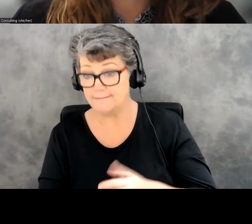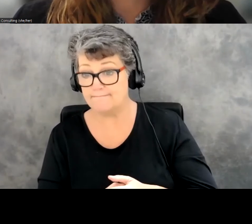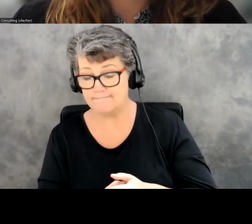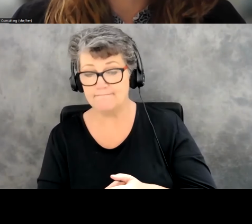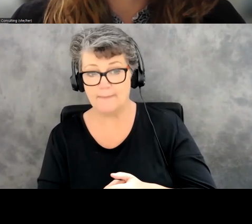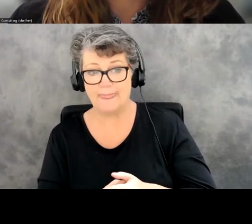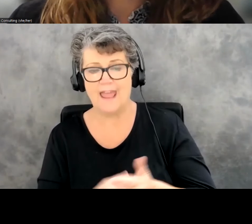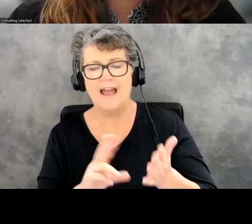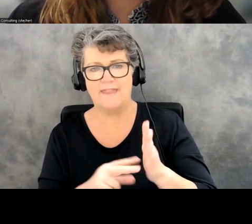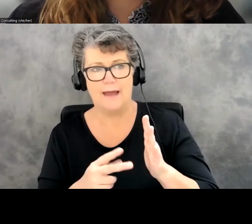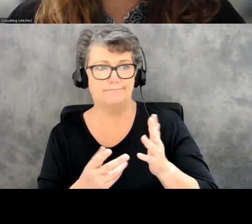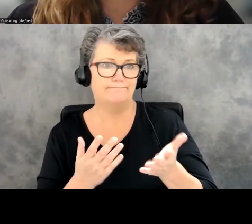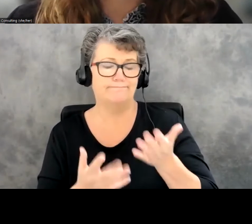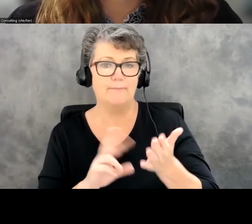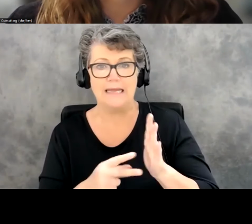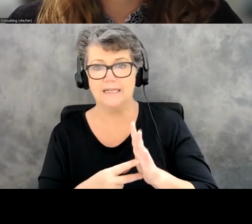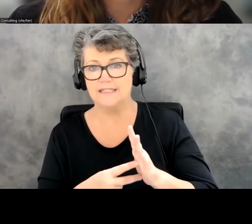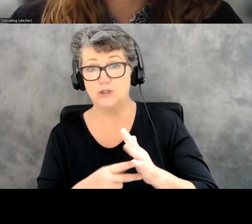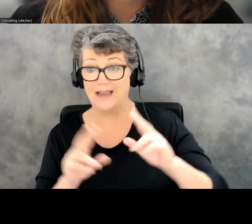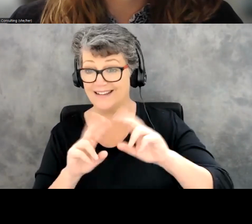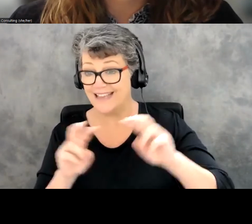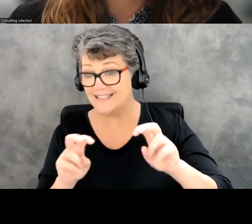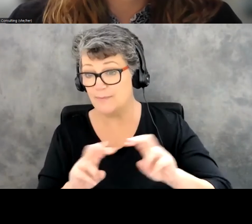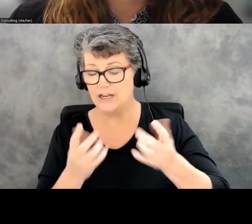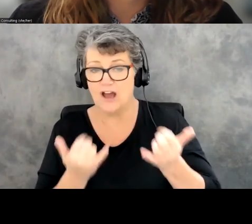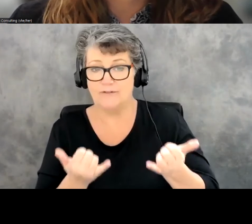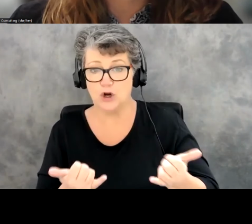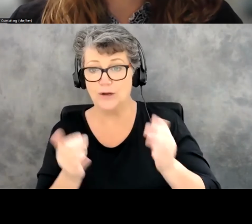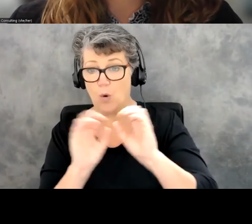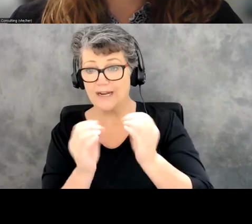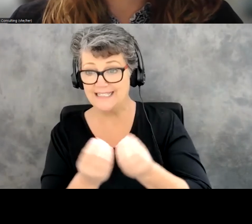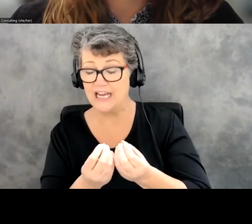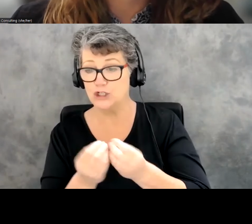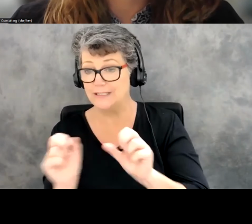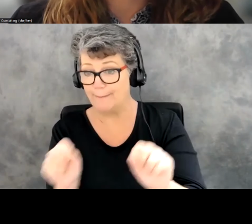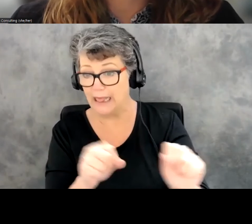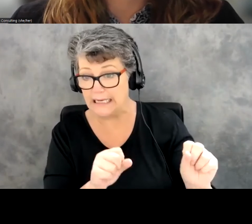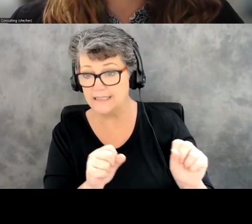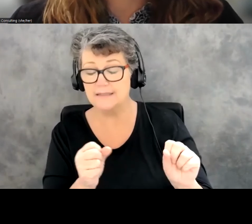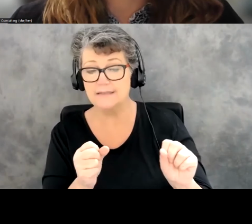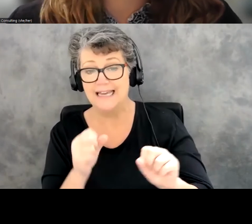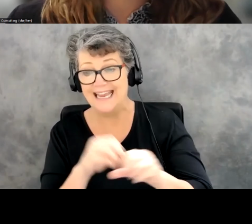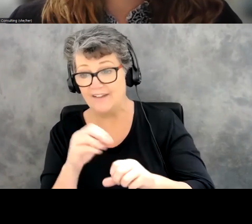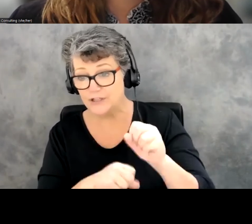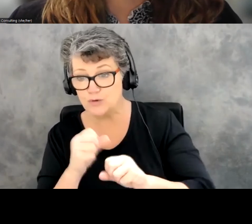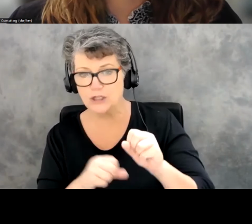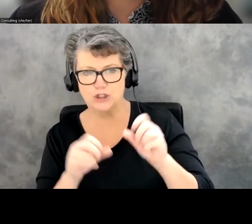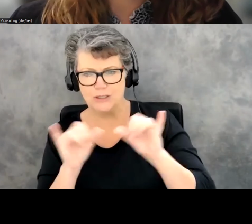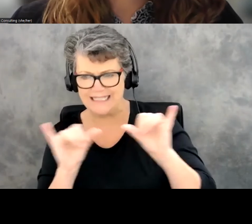So that may include doing an assessment of current organizational capabilities, infrastructure, and